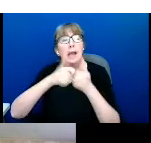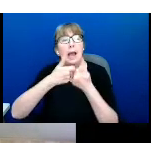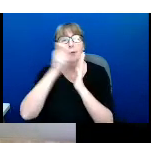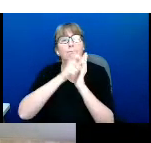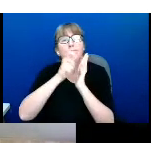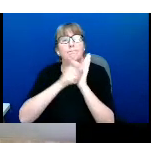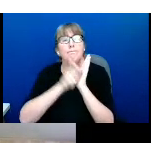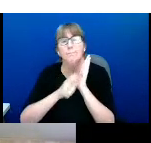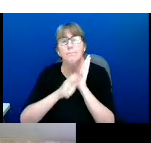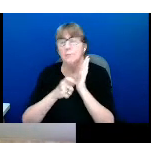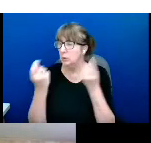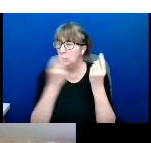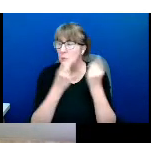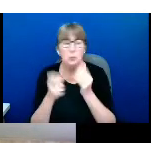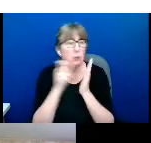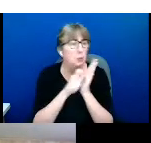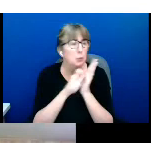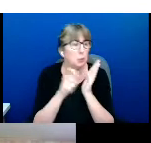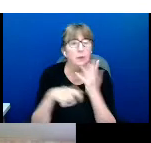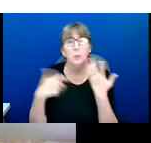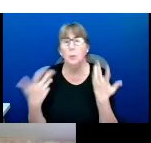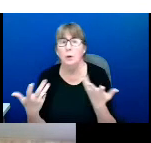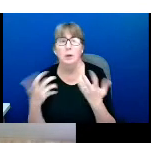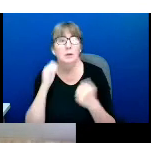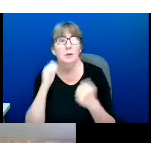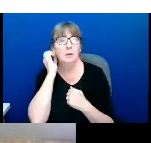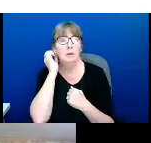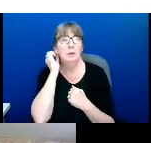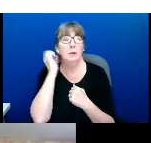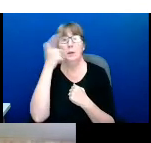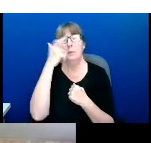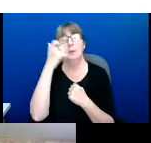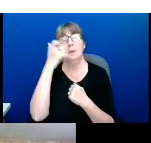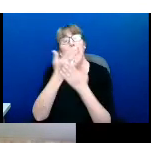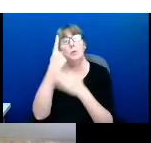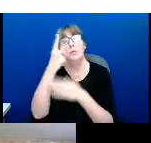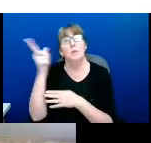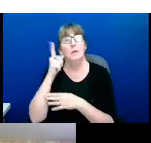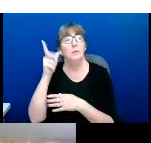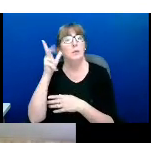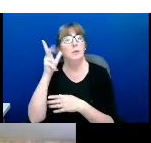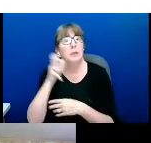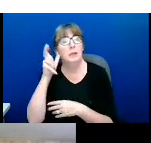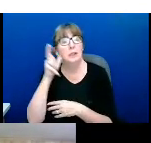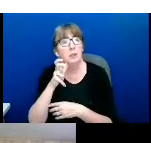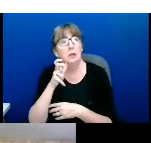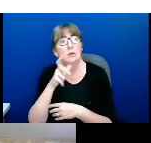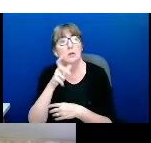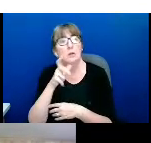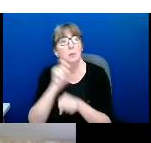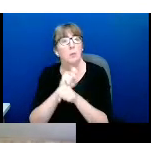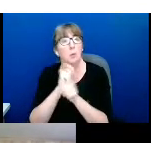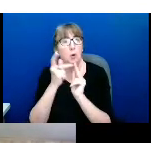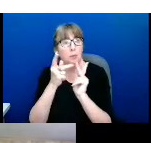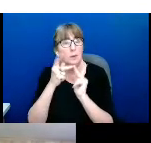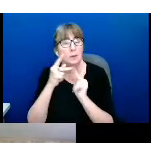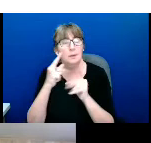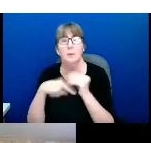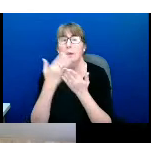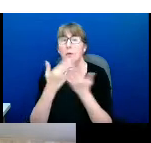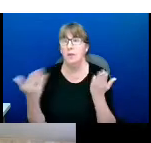And because I think it's good for them to hear from the workplace on things like